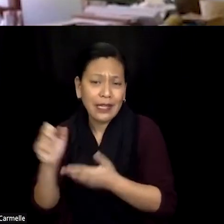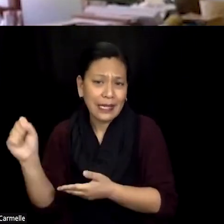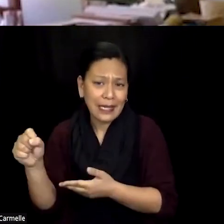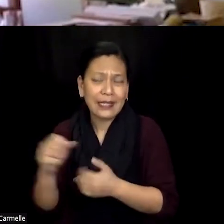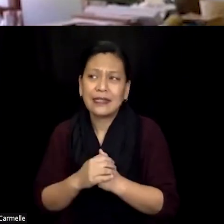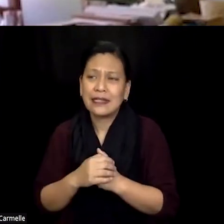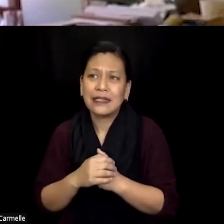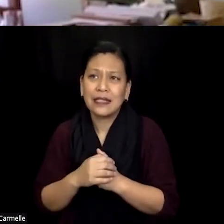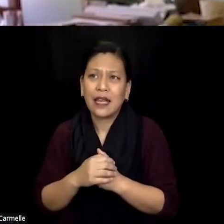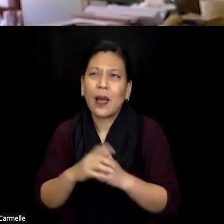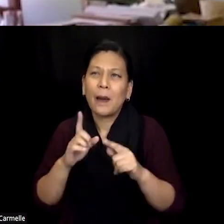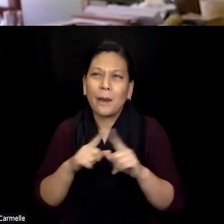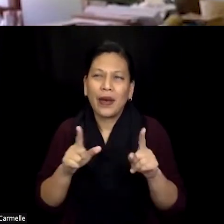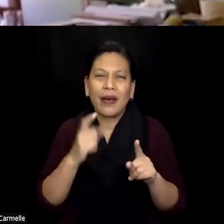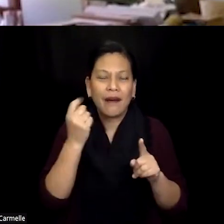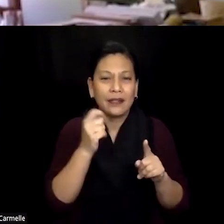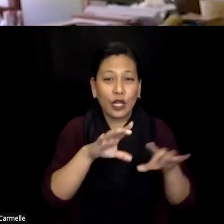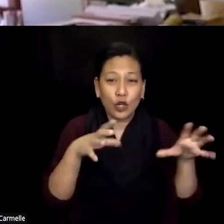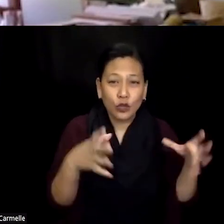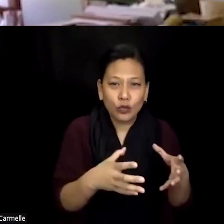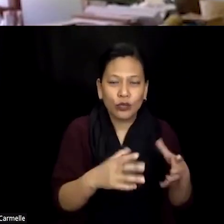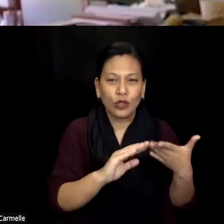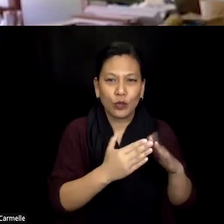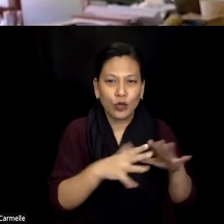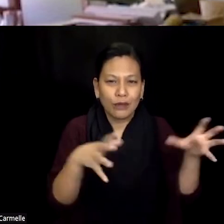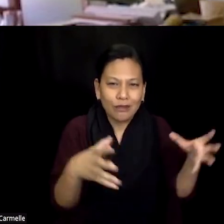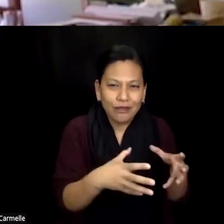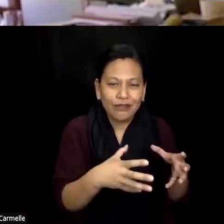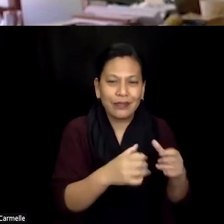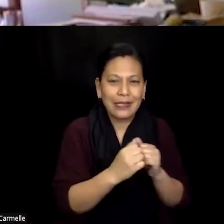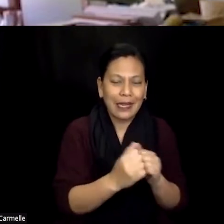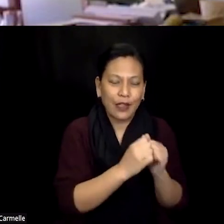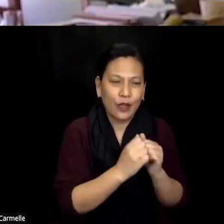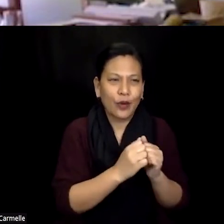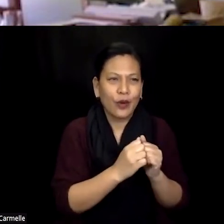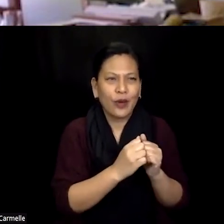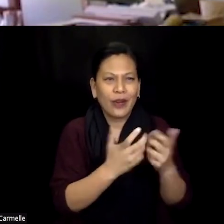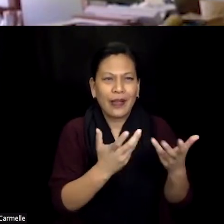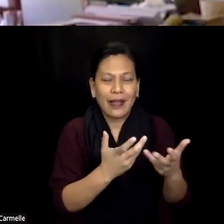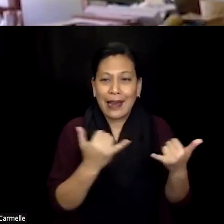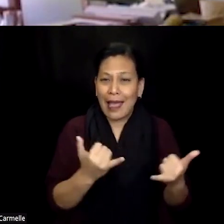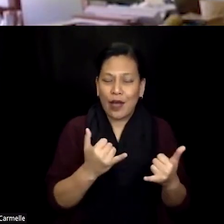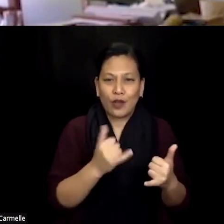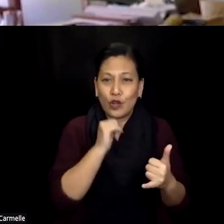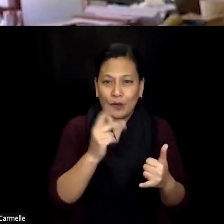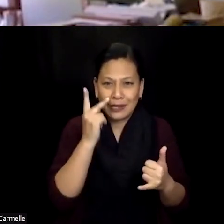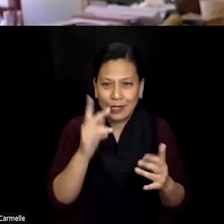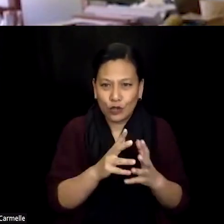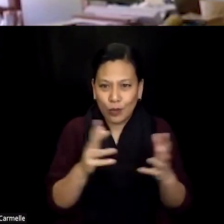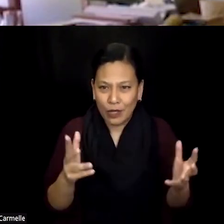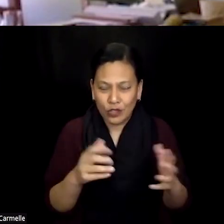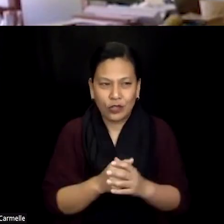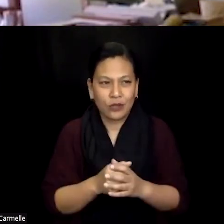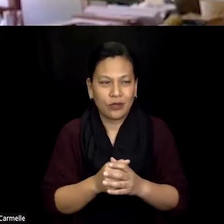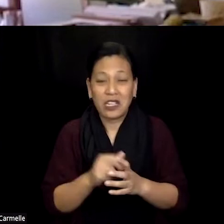But the kind of communal endurance of making a small budget movie is just rarer nowadays with COVID.